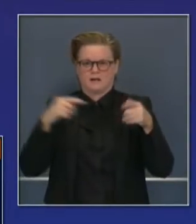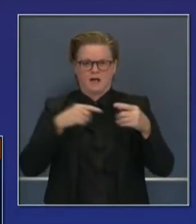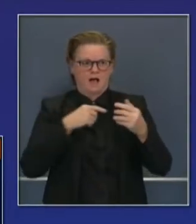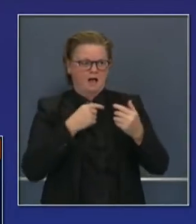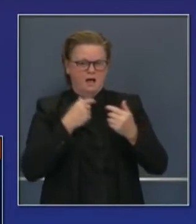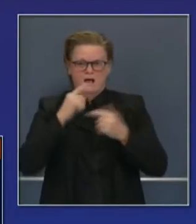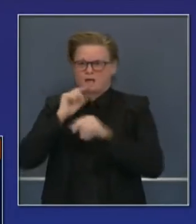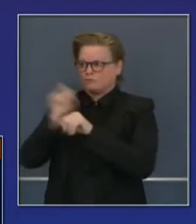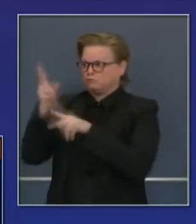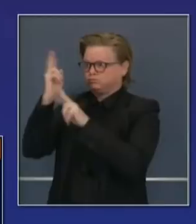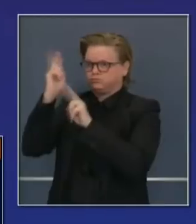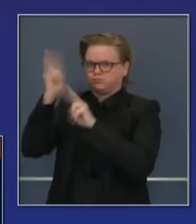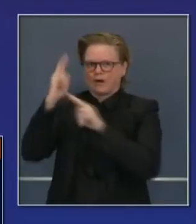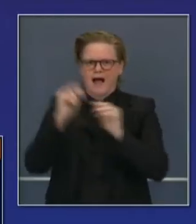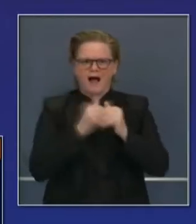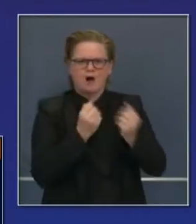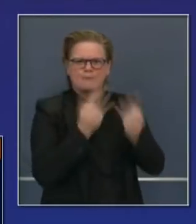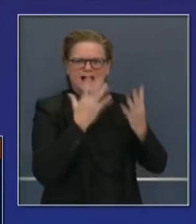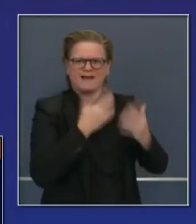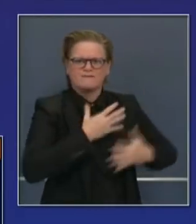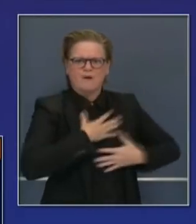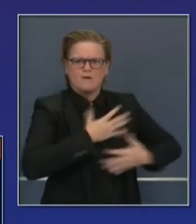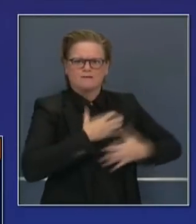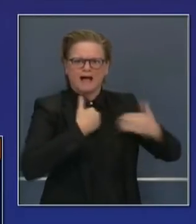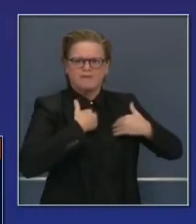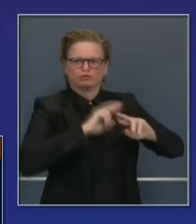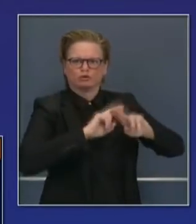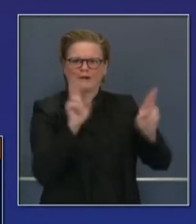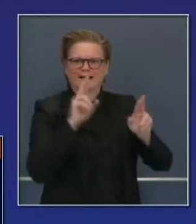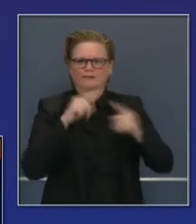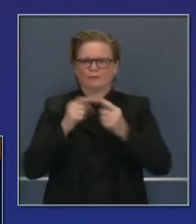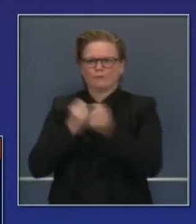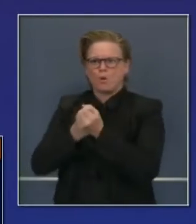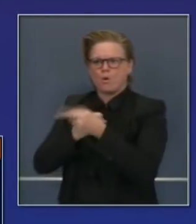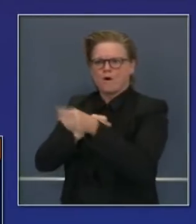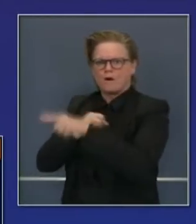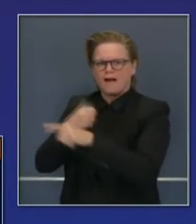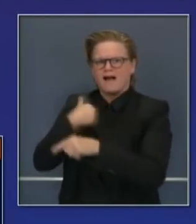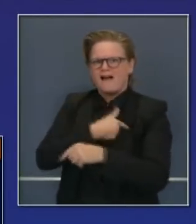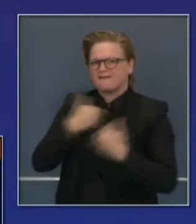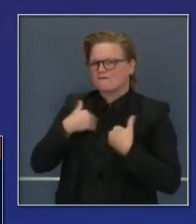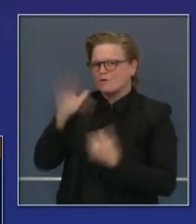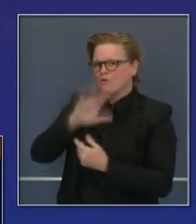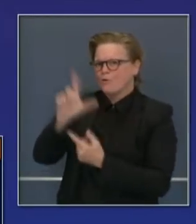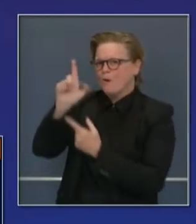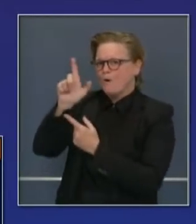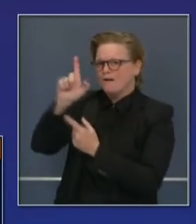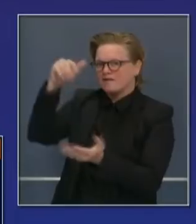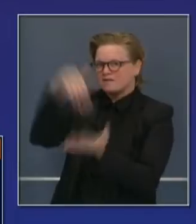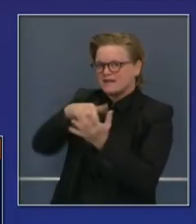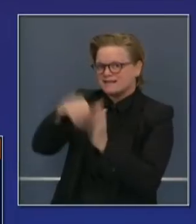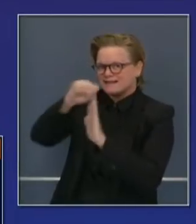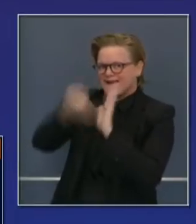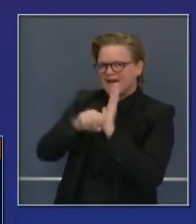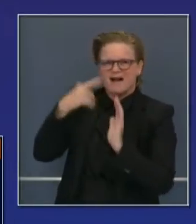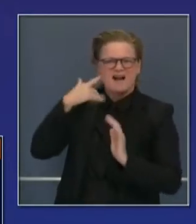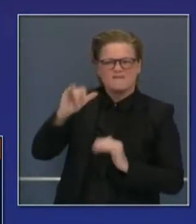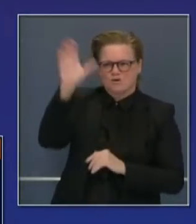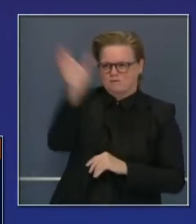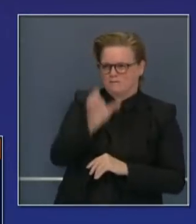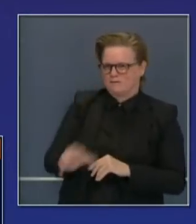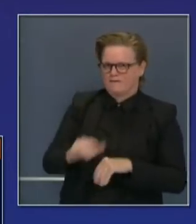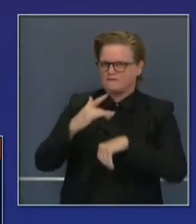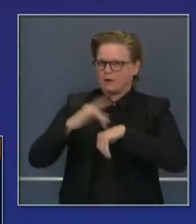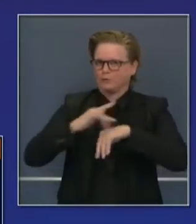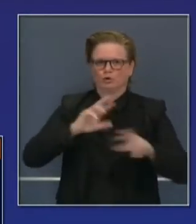very active. You can see here on this slide, over 21,000 ventilators in the state of California available for